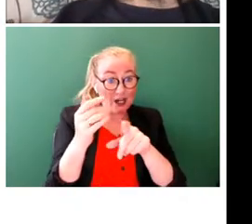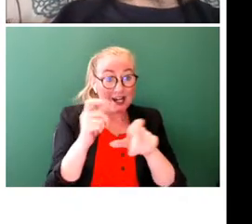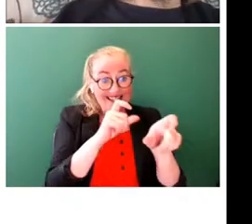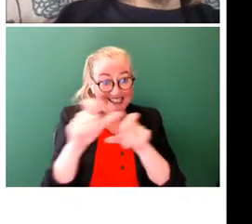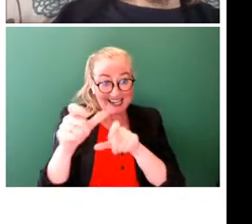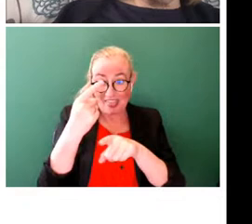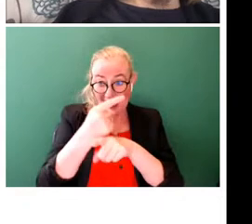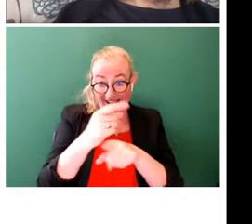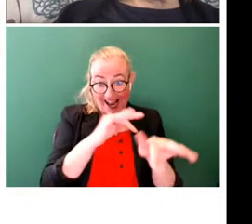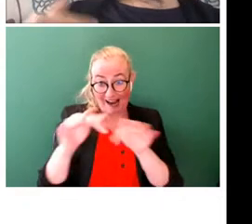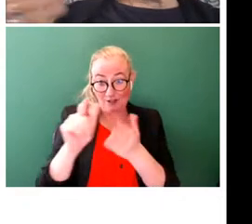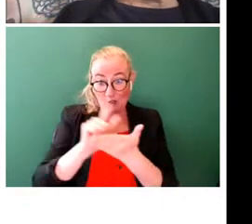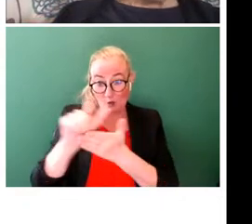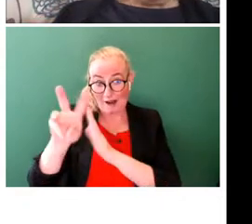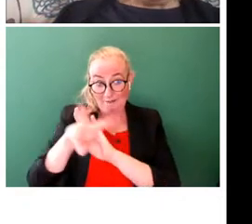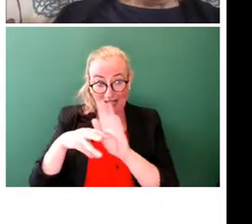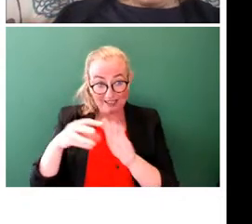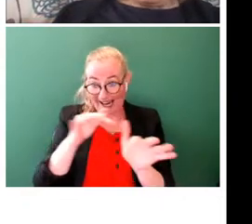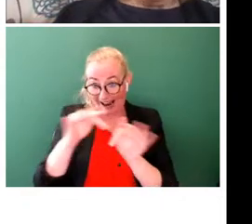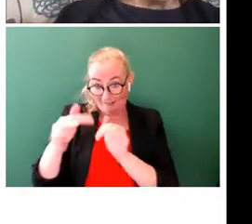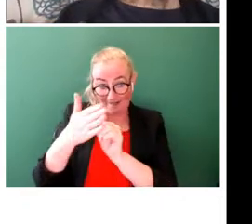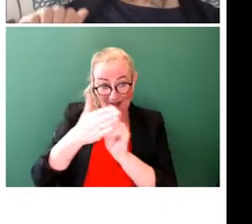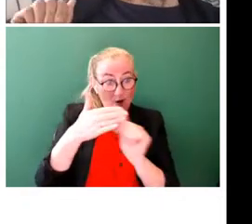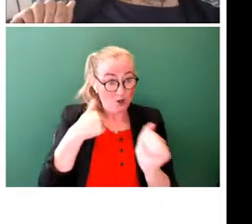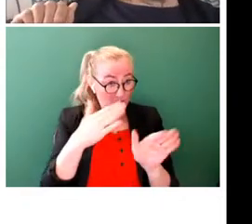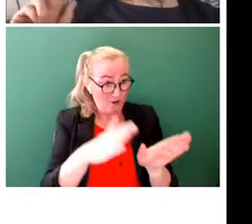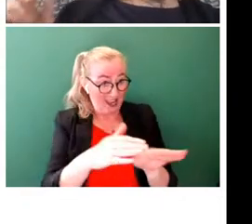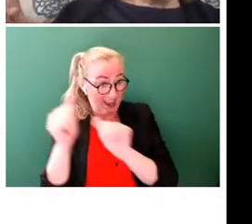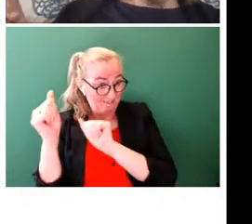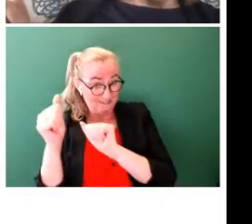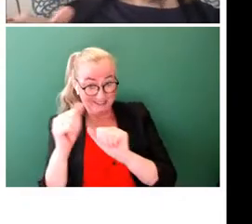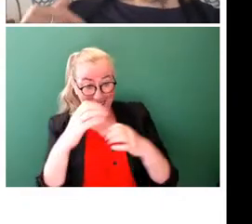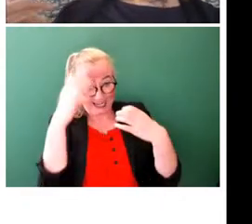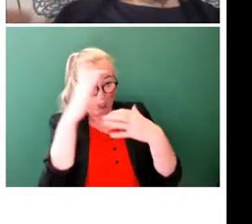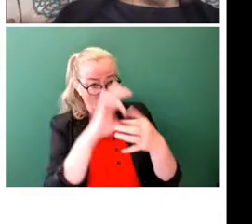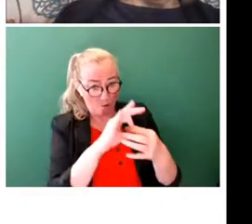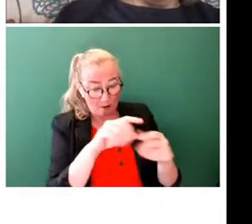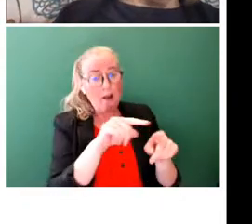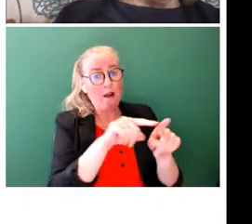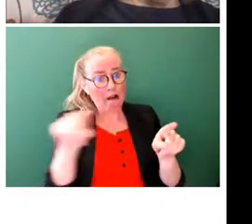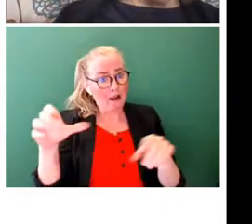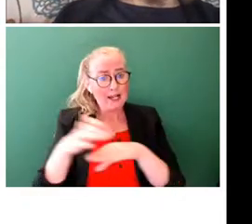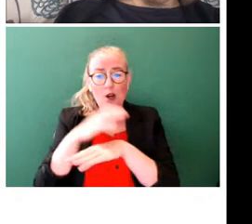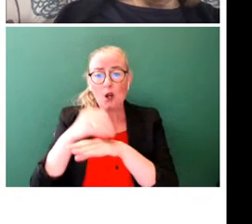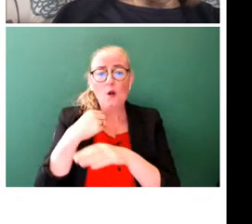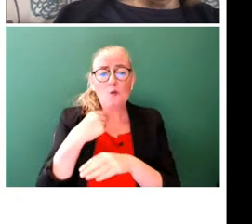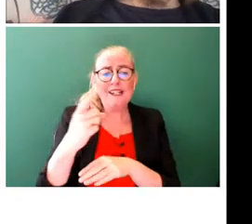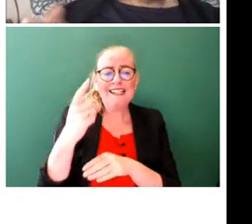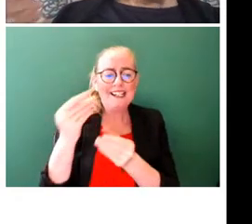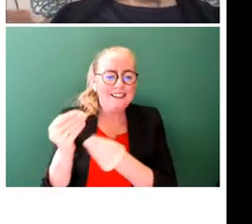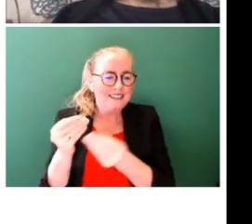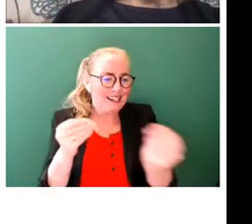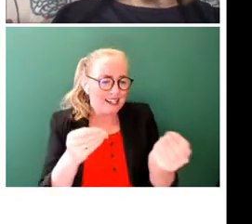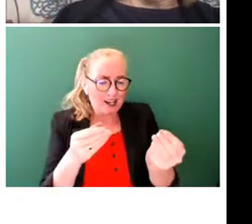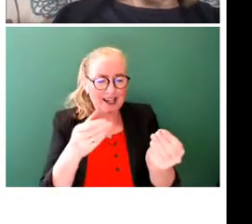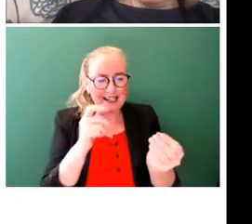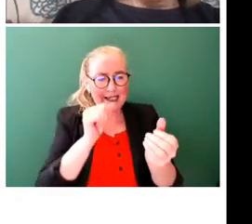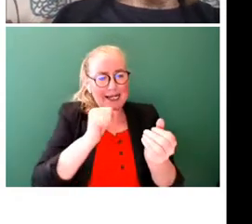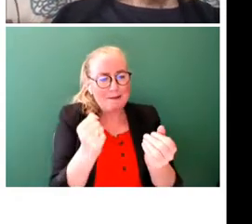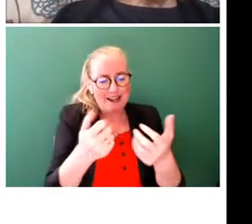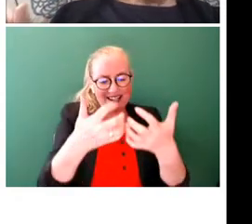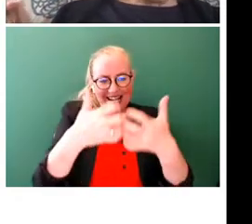12 weeks, after we'd finished, after we'd basically left the care home. But what we did do was we did leave them with the technology to run the